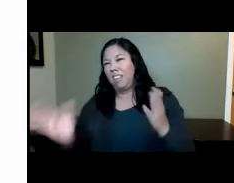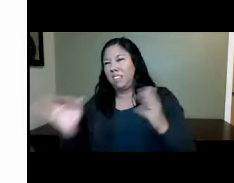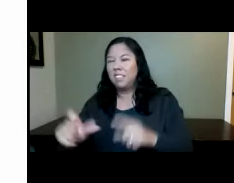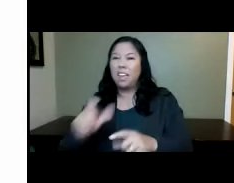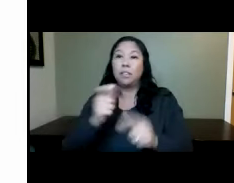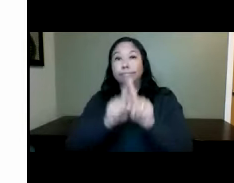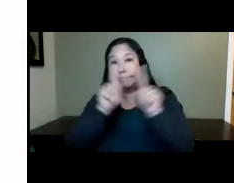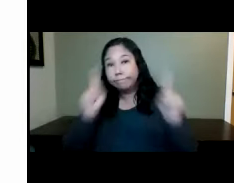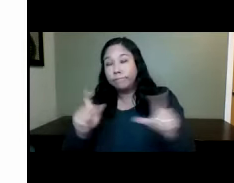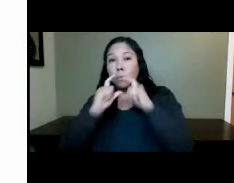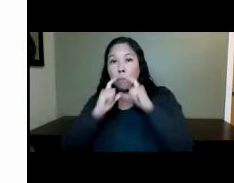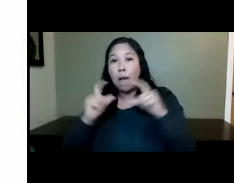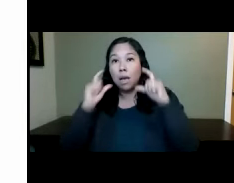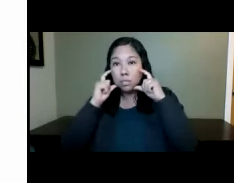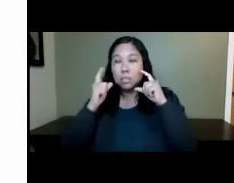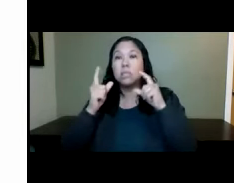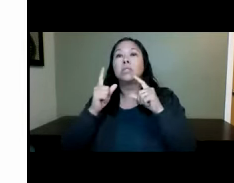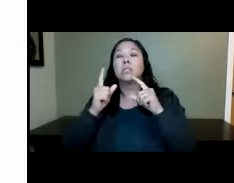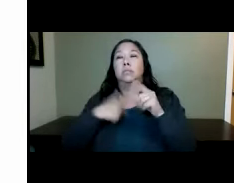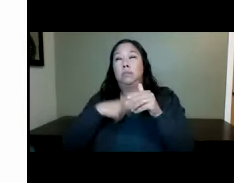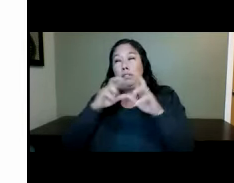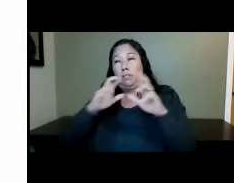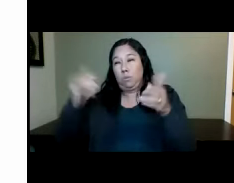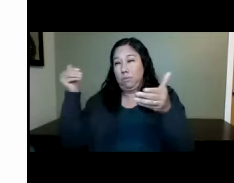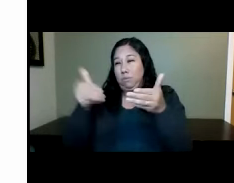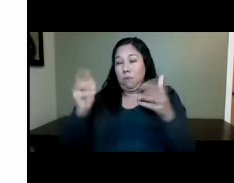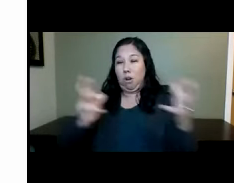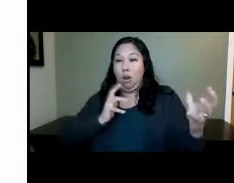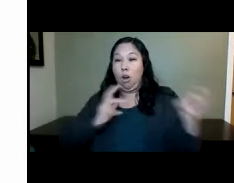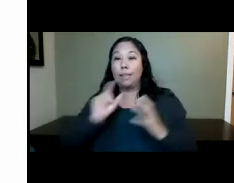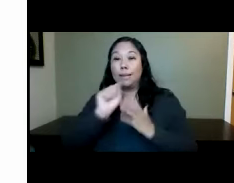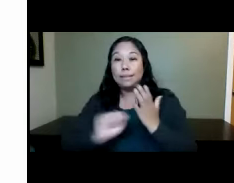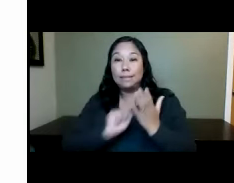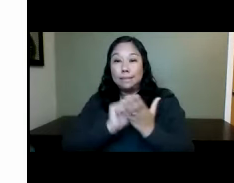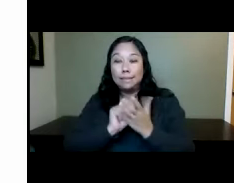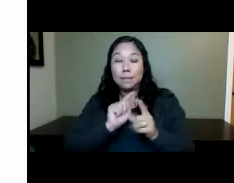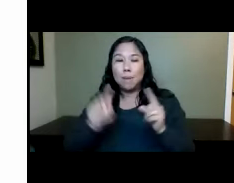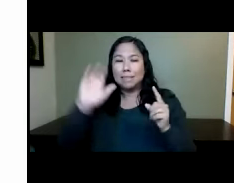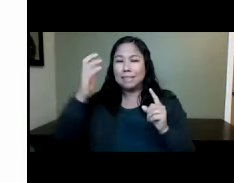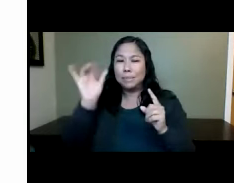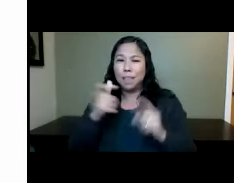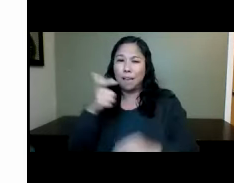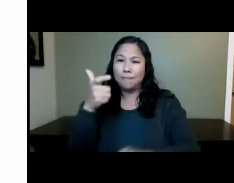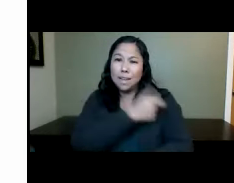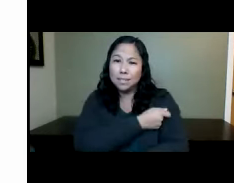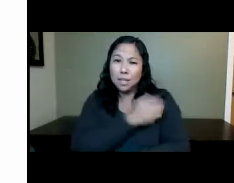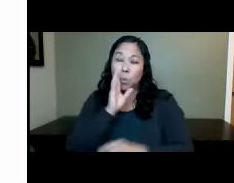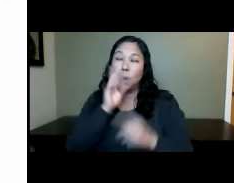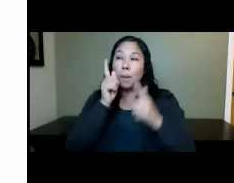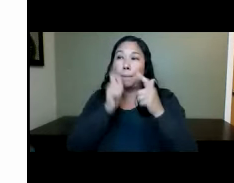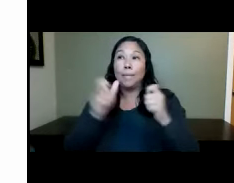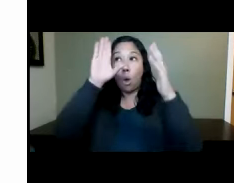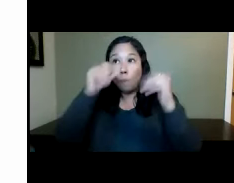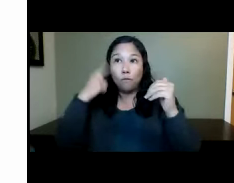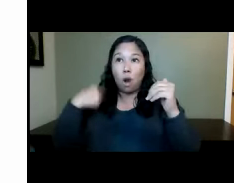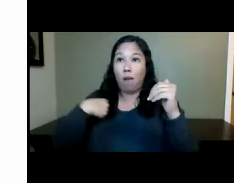masks, particularly as we enter the holiday season. But it seems like the vaccine is probably going to be the biggest hope for us getting